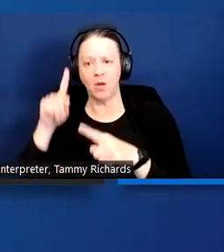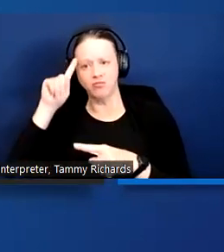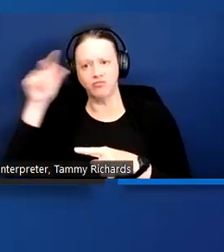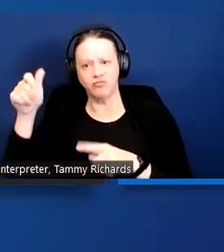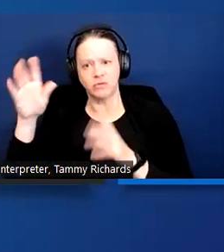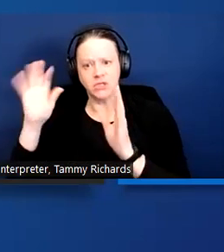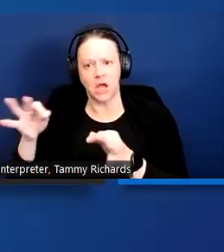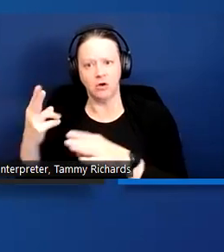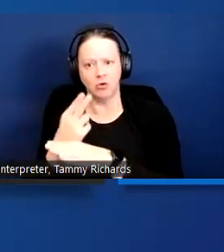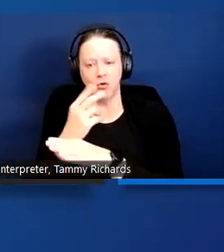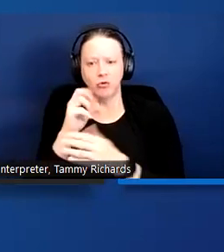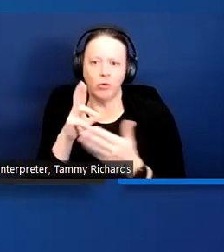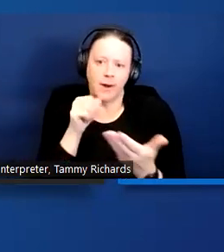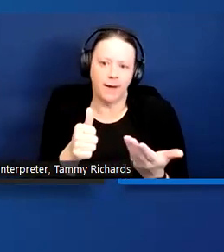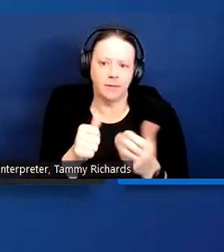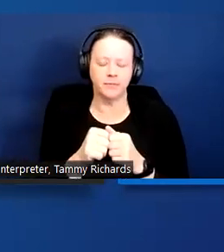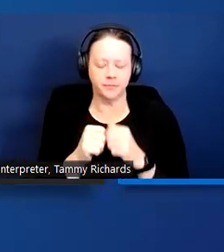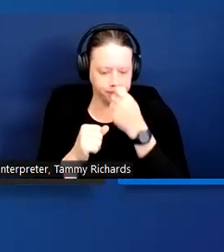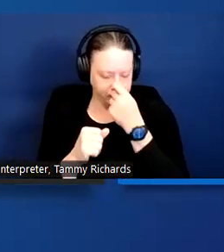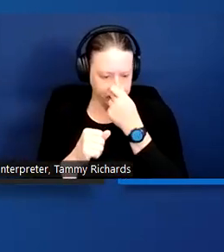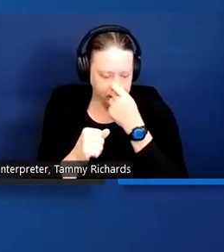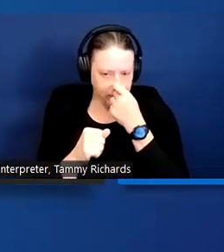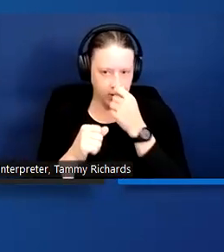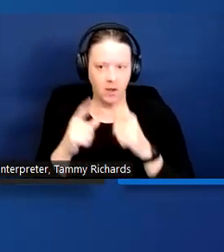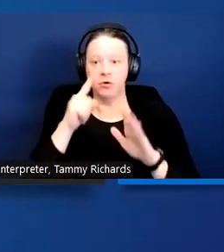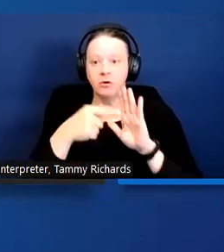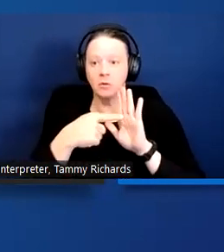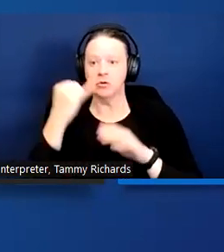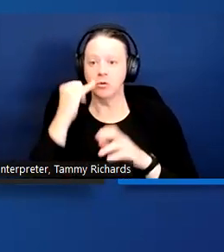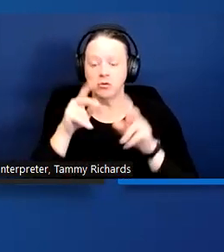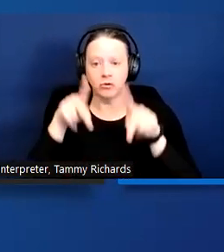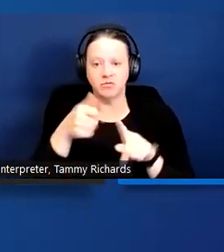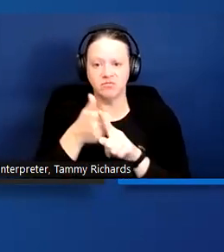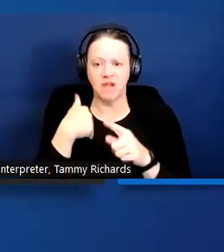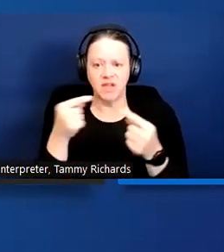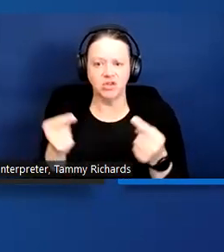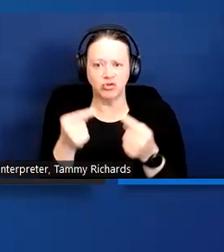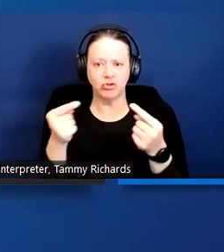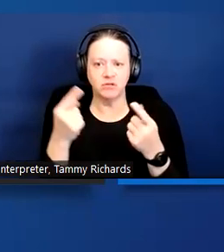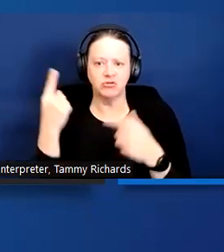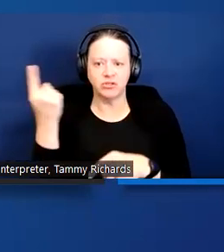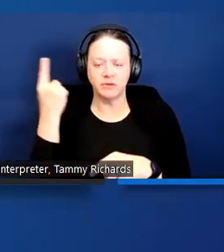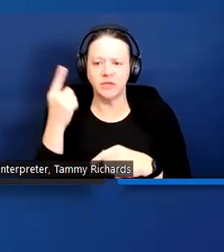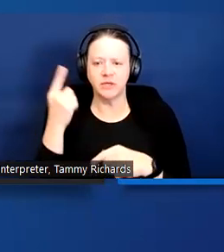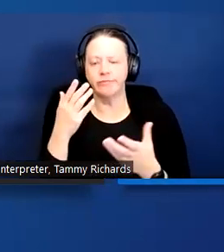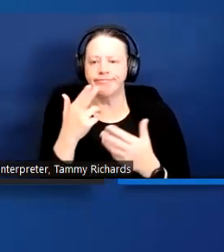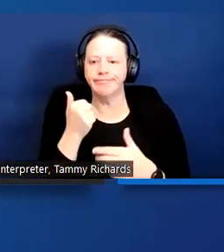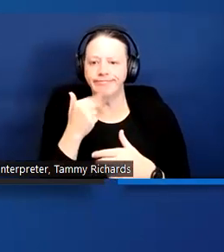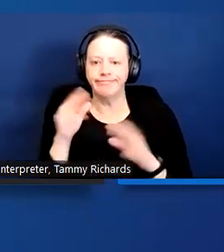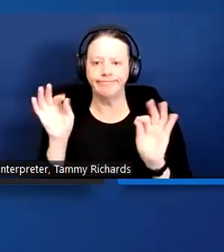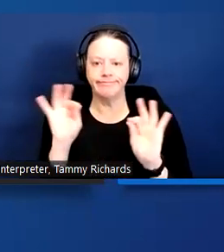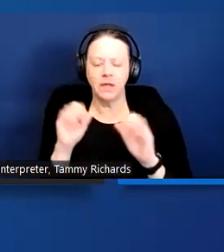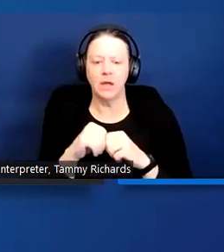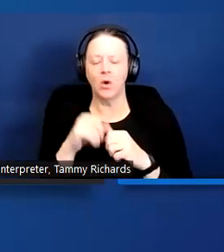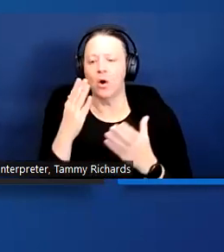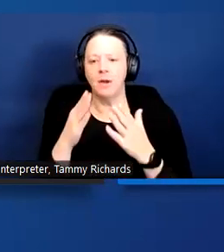who might just have an injury or something, or say they